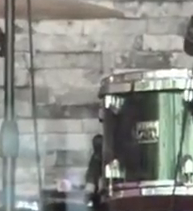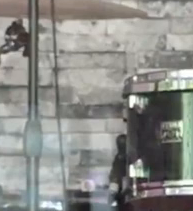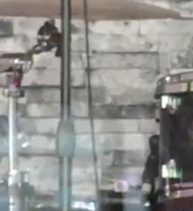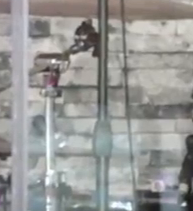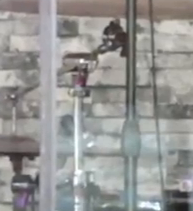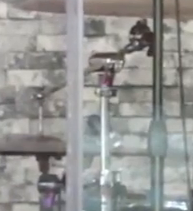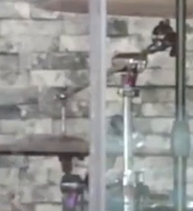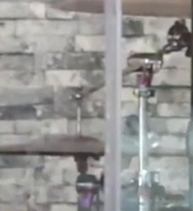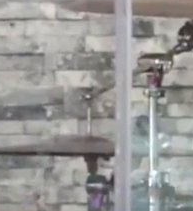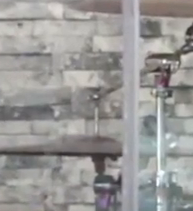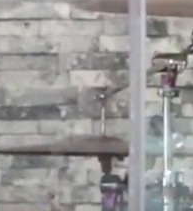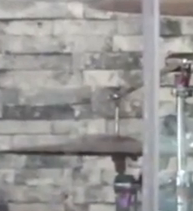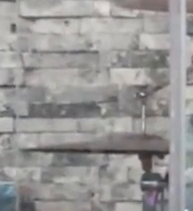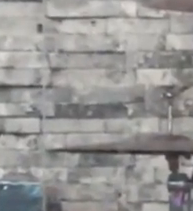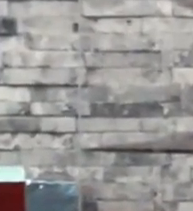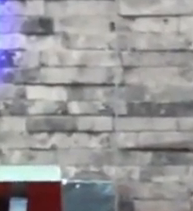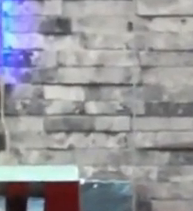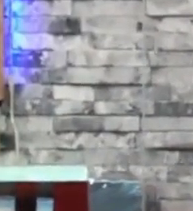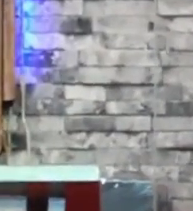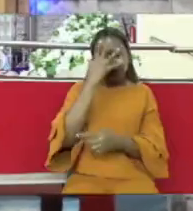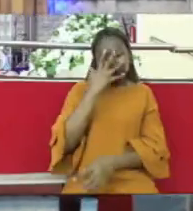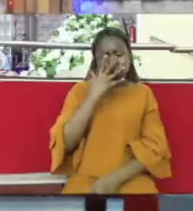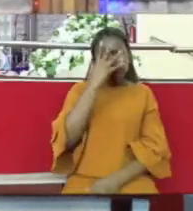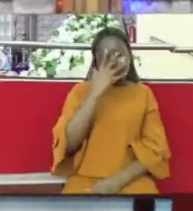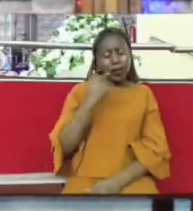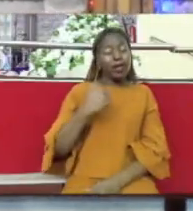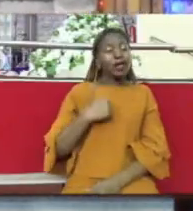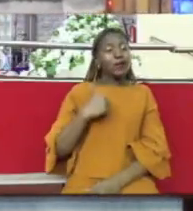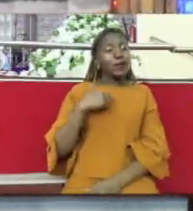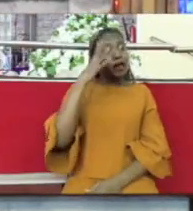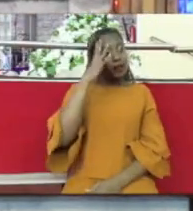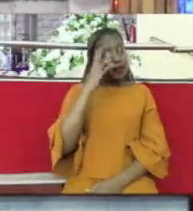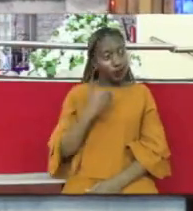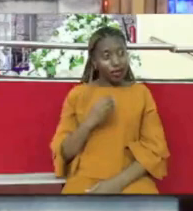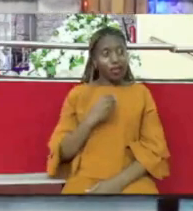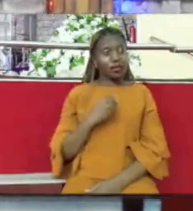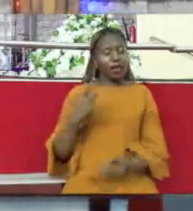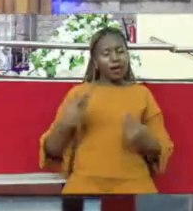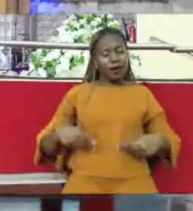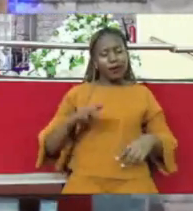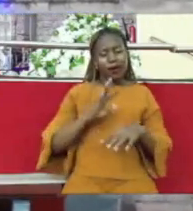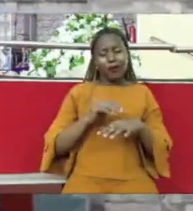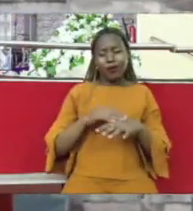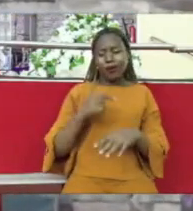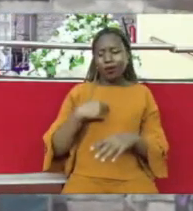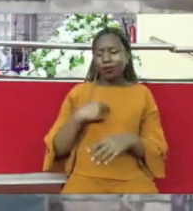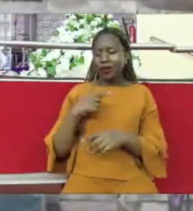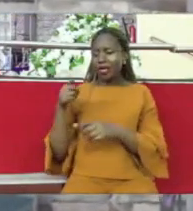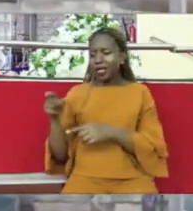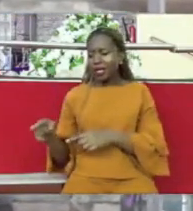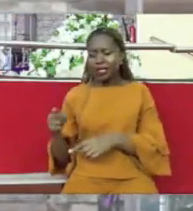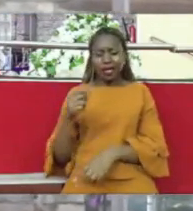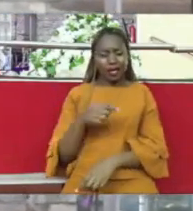I have been going through. Hii ndio aibu ambayo nimekuwa nikipitia. They have called me this and that. Wameniita jina hili na lile. This